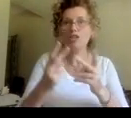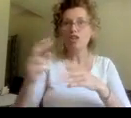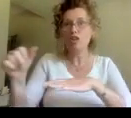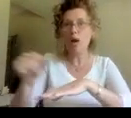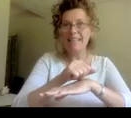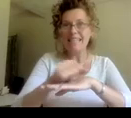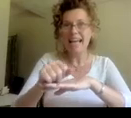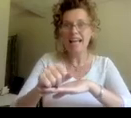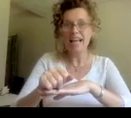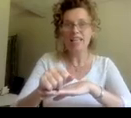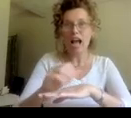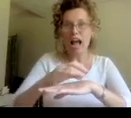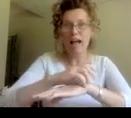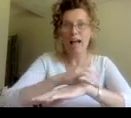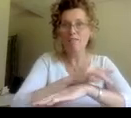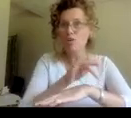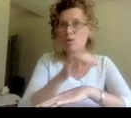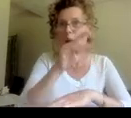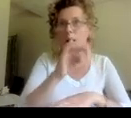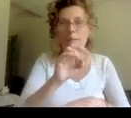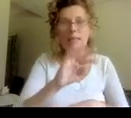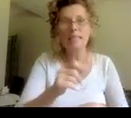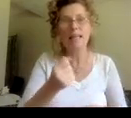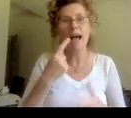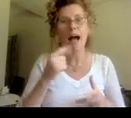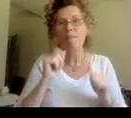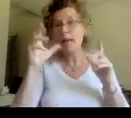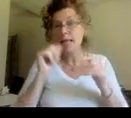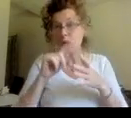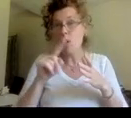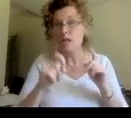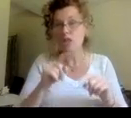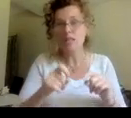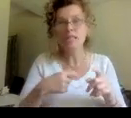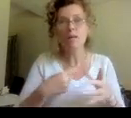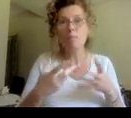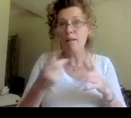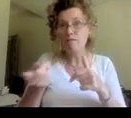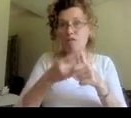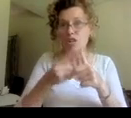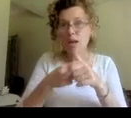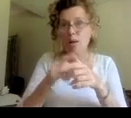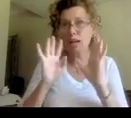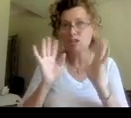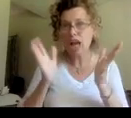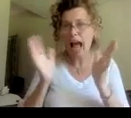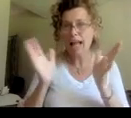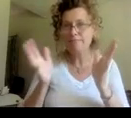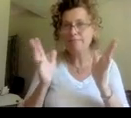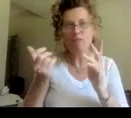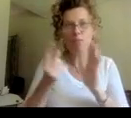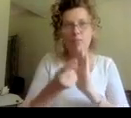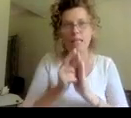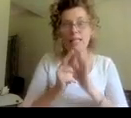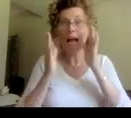about the inch, the millimeter. I have some amazing questions that I put together, but I just want to chat with you for a few minutes, because I